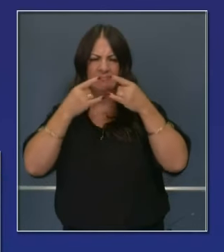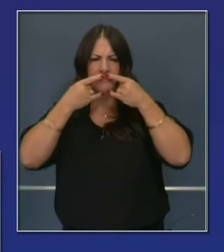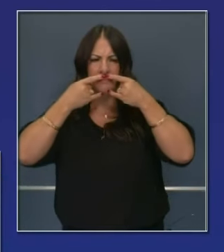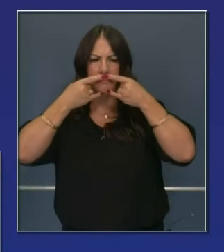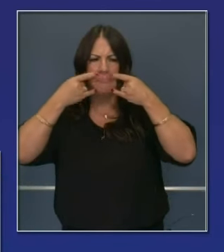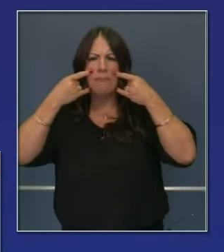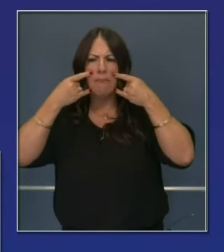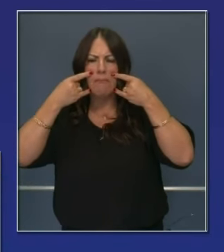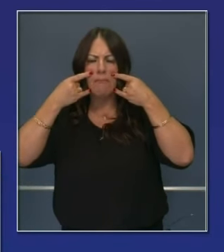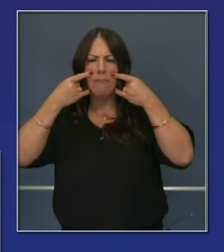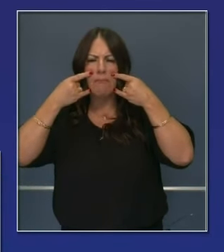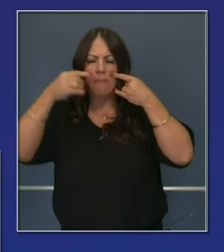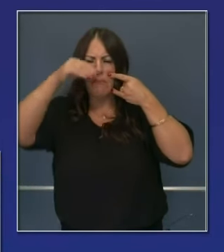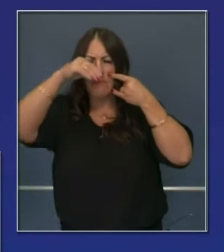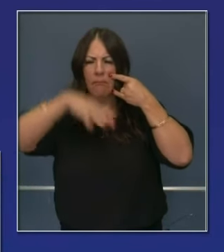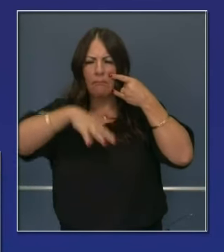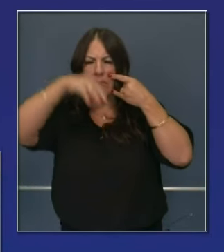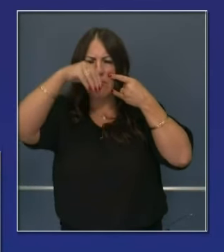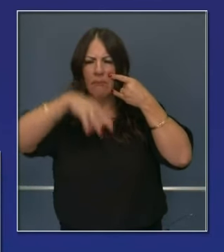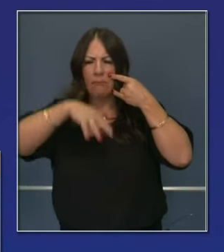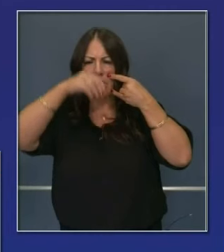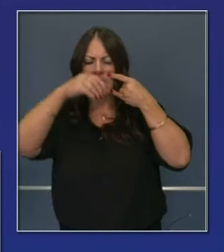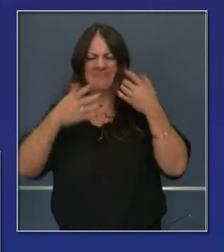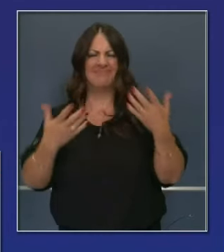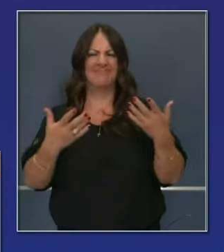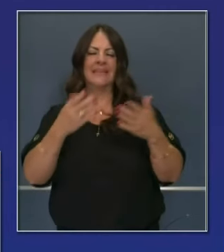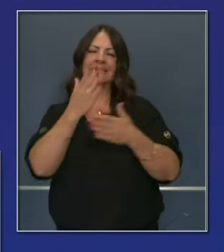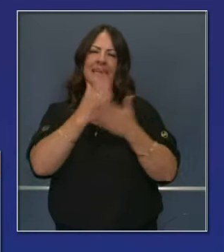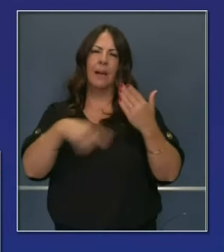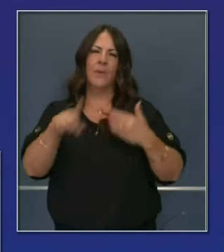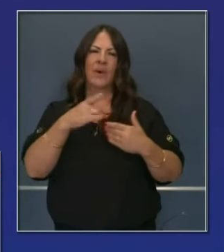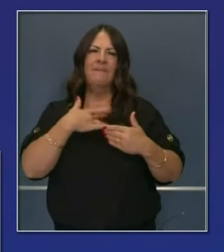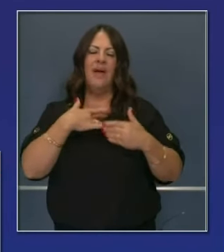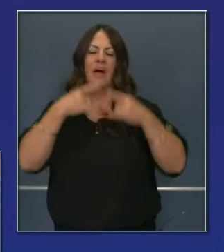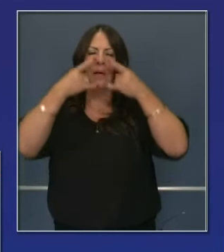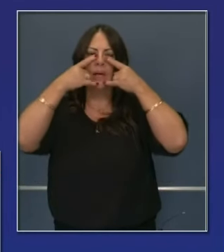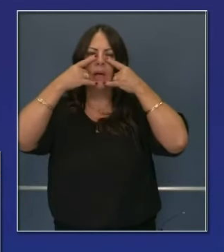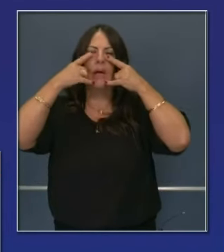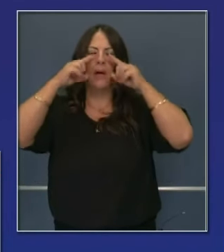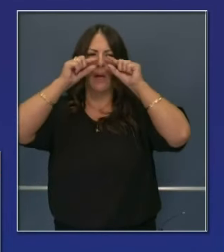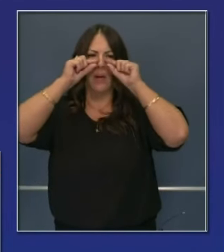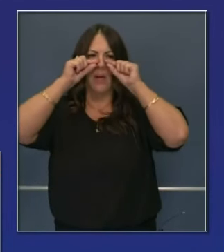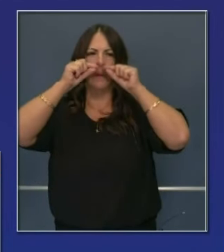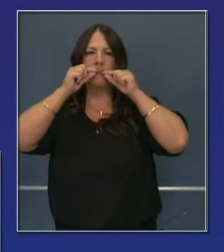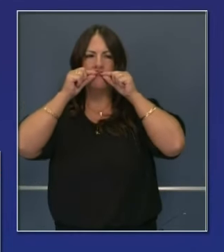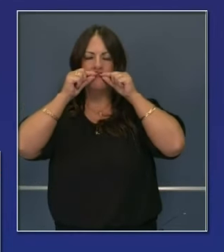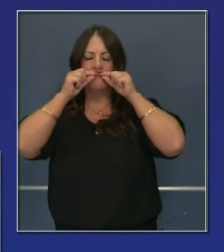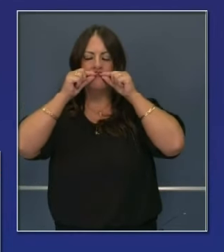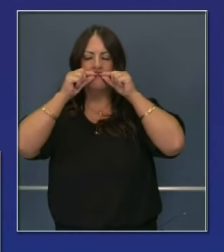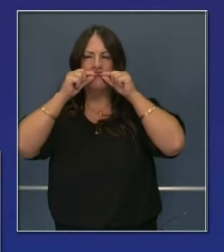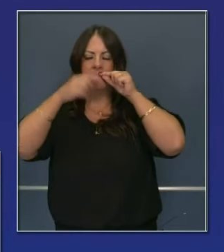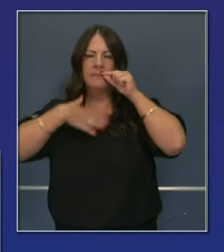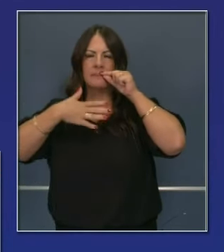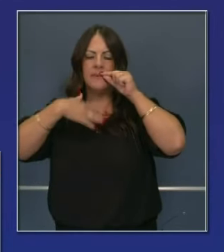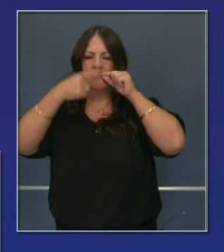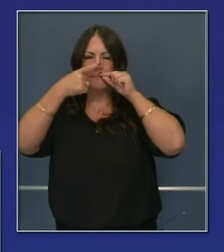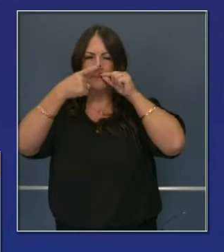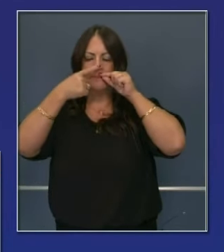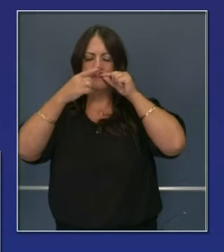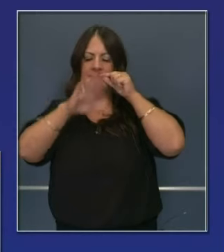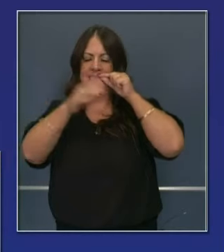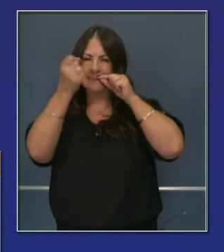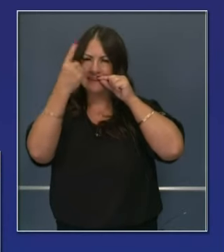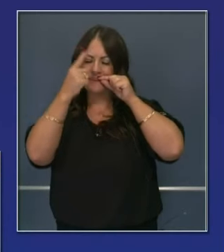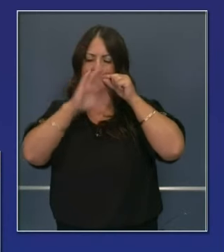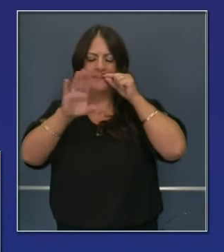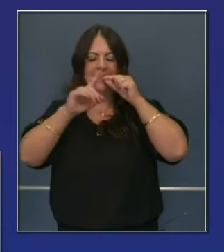exposed, it may be more comfortable, but it's not necessarily the right way of wearing